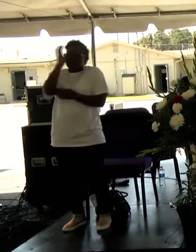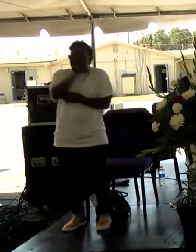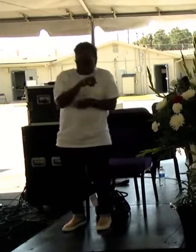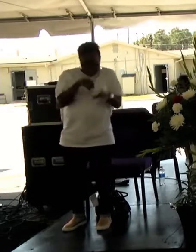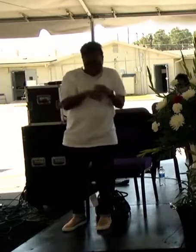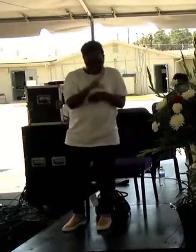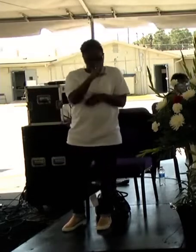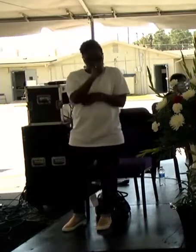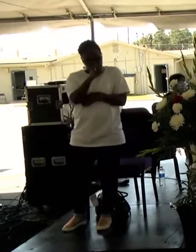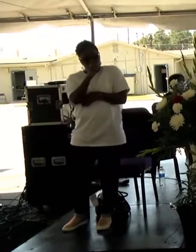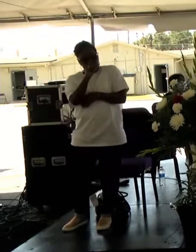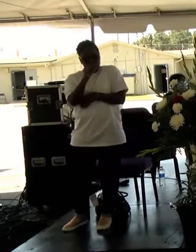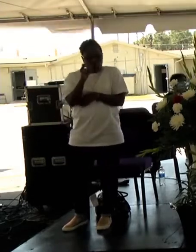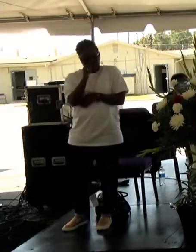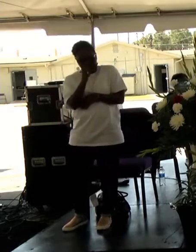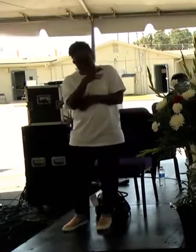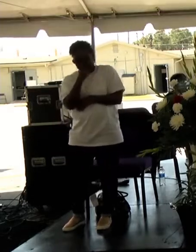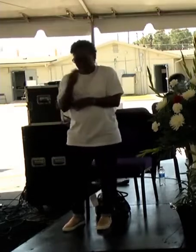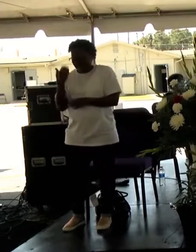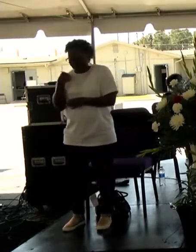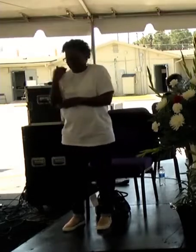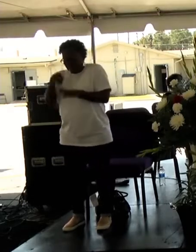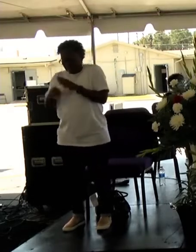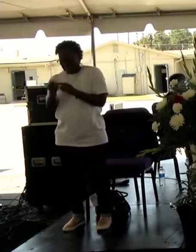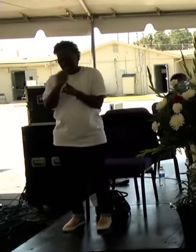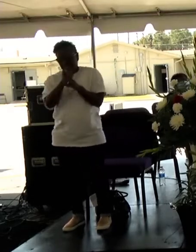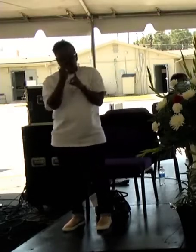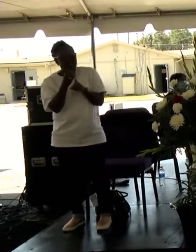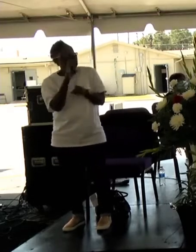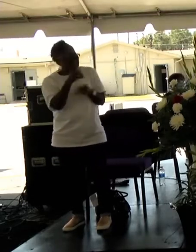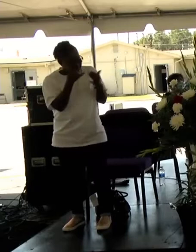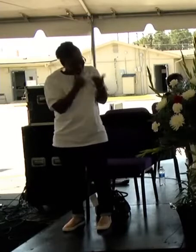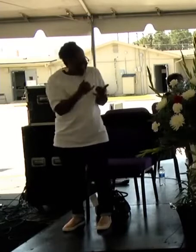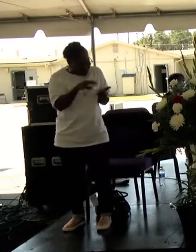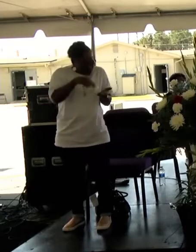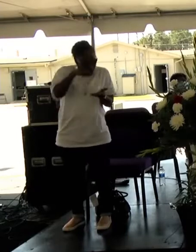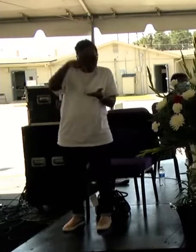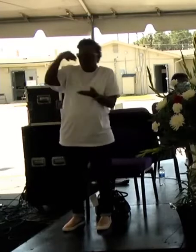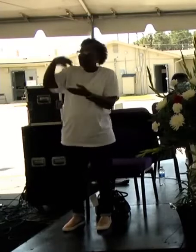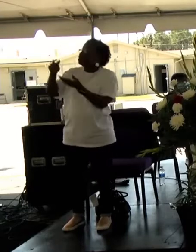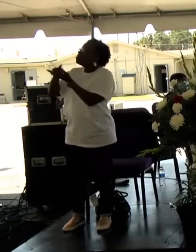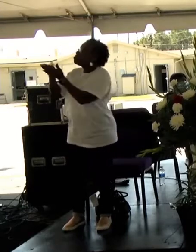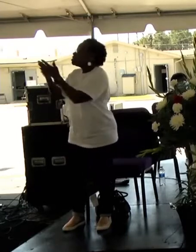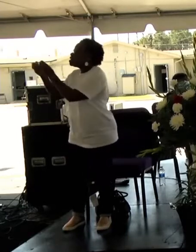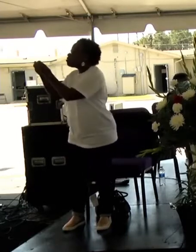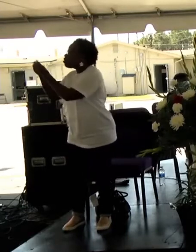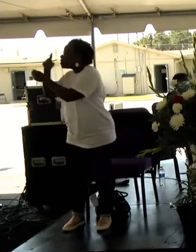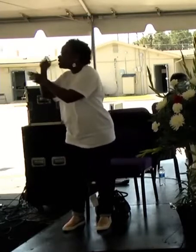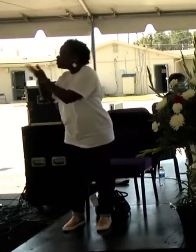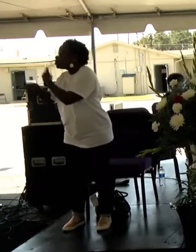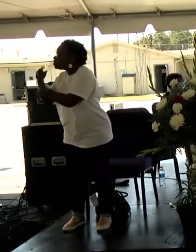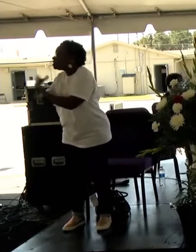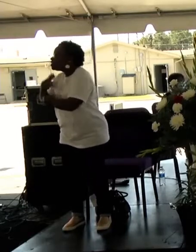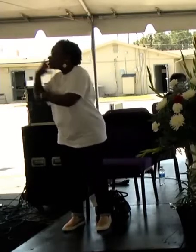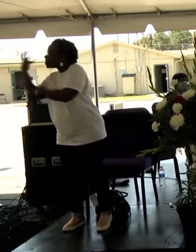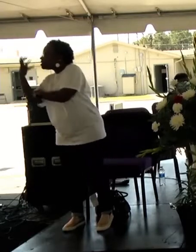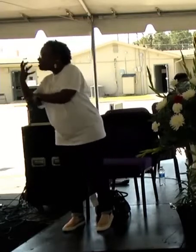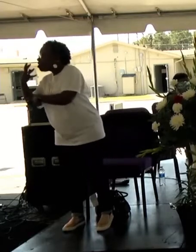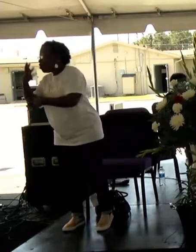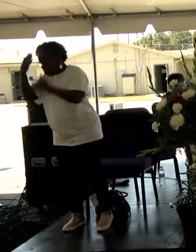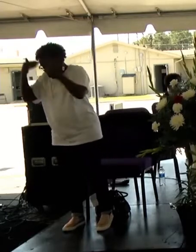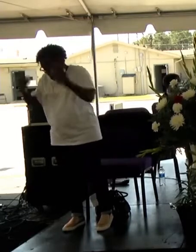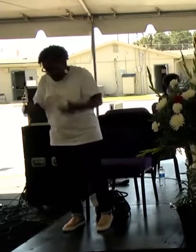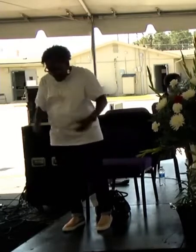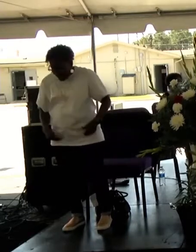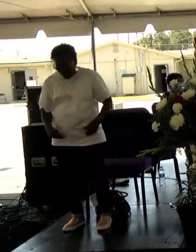and COVID-19 has got us in a situation where the resurrection means even more. Because let me tell you, we are out here shouting on the